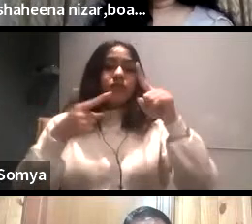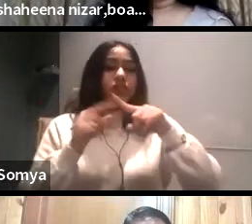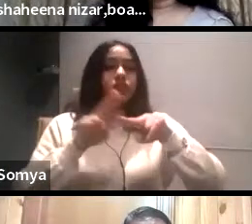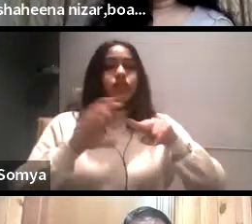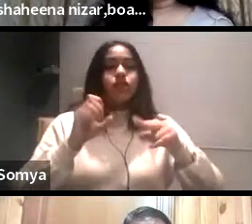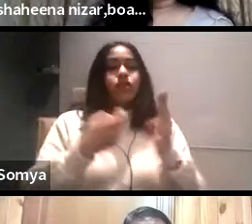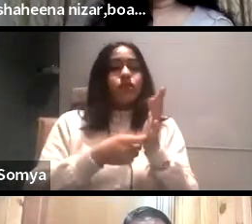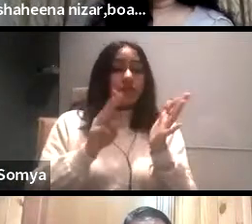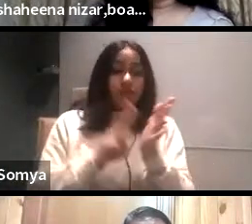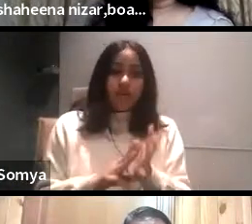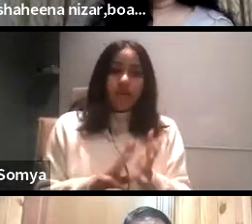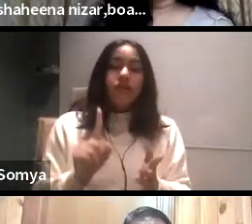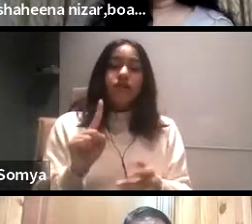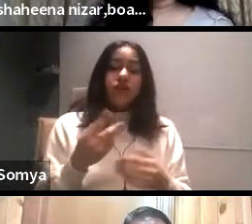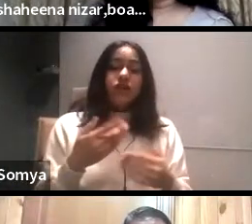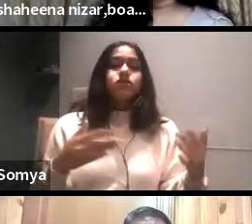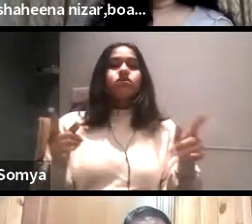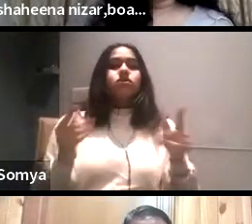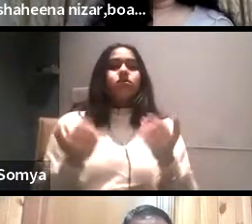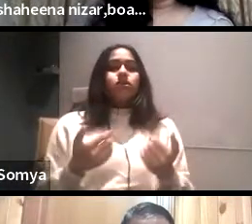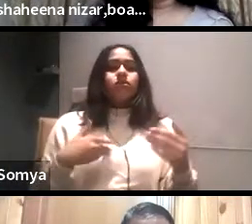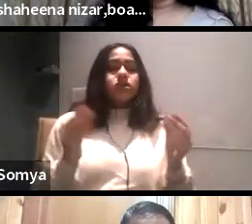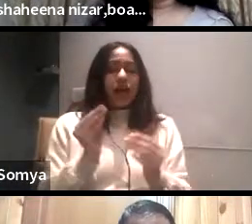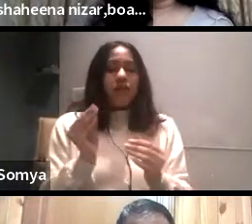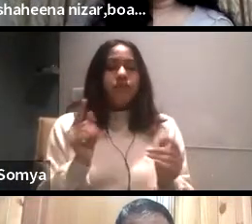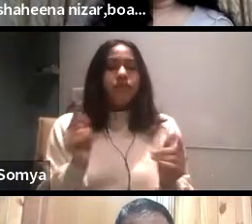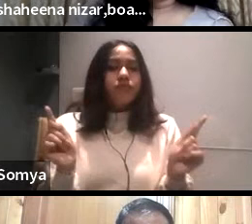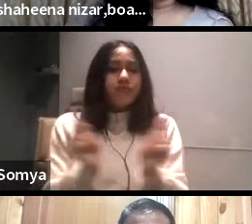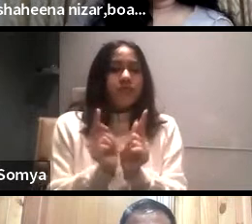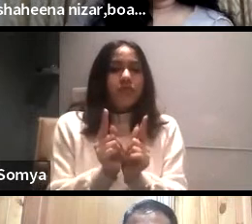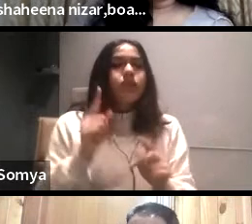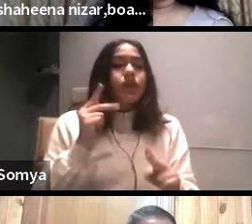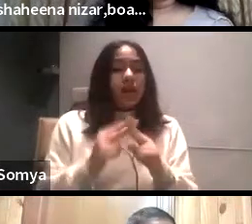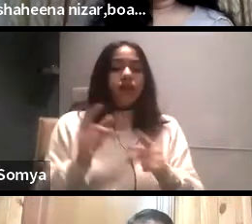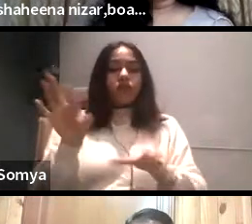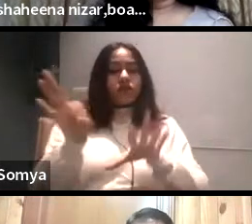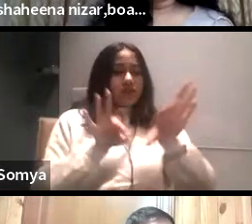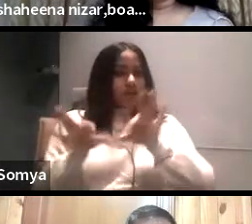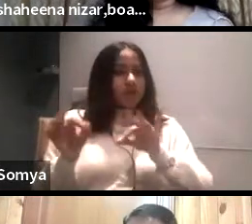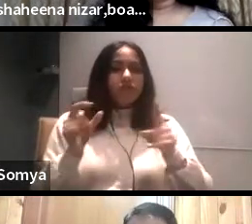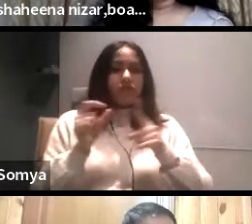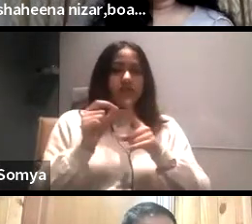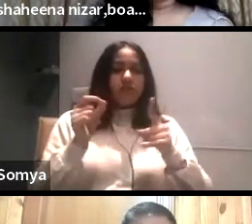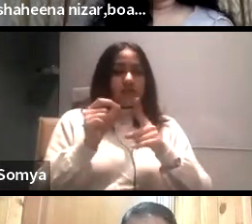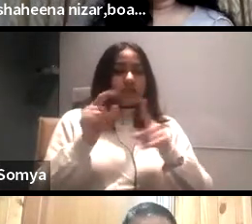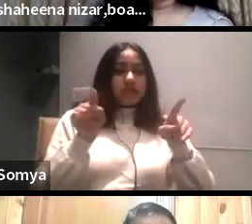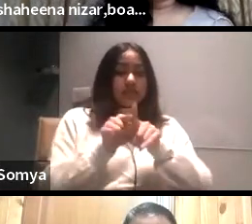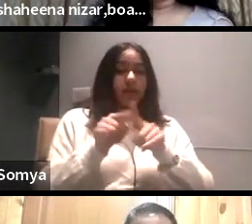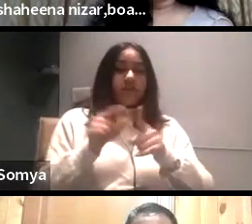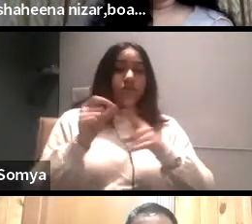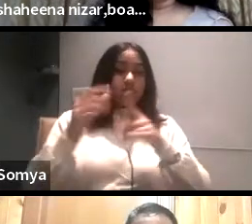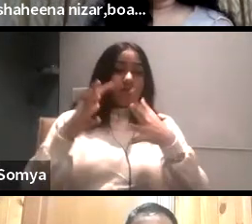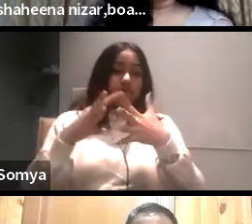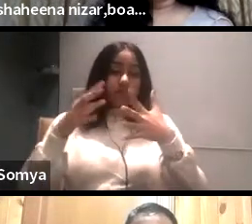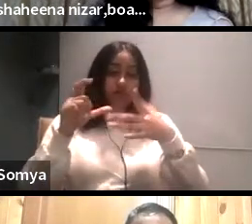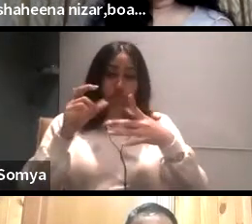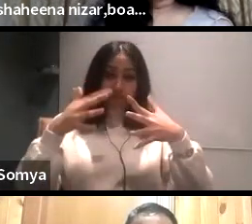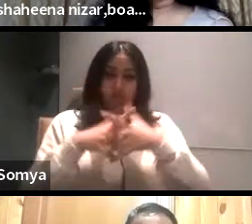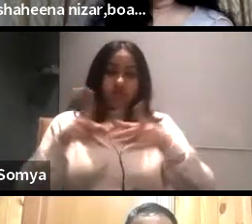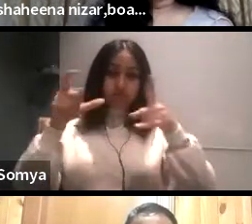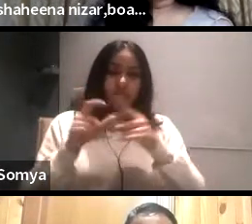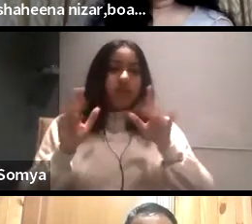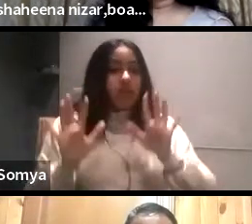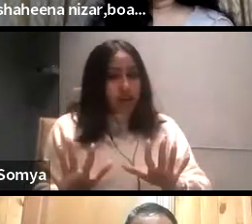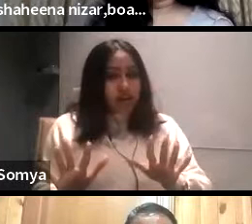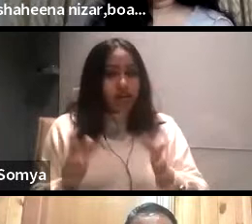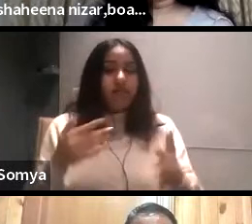of the things to conclude, we hire a lot of people with disability, neurodivergent as part of Rangam's team, US and